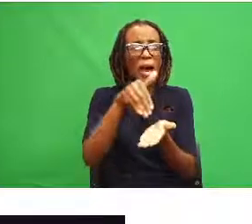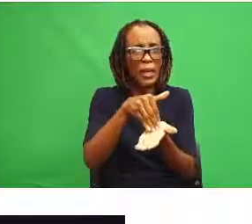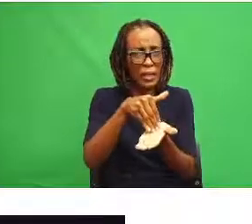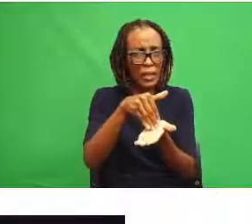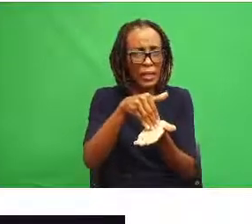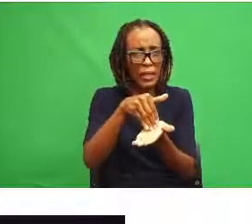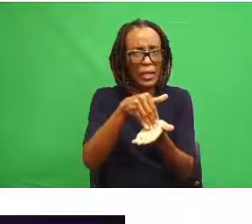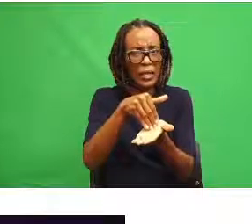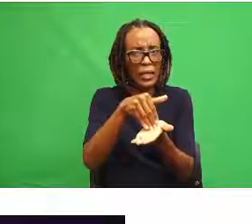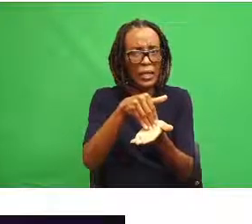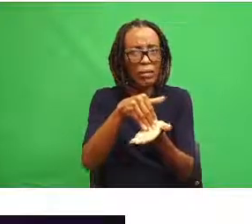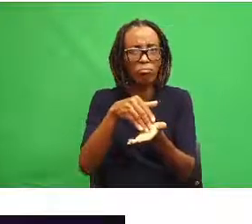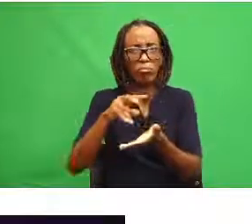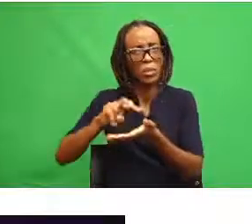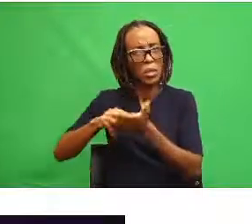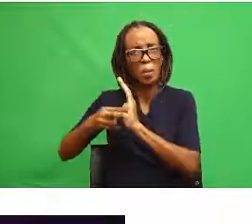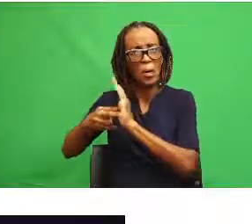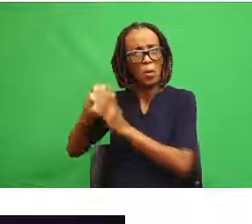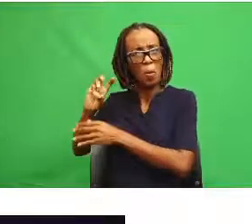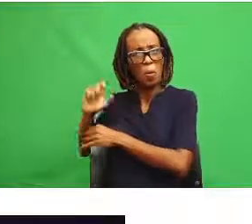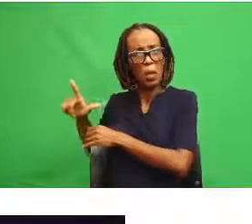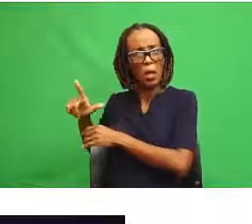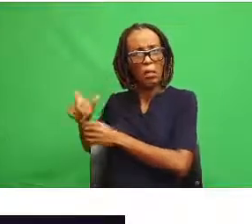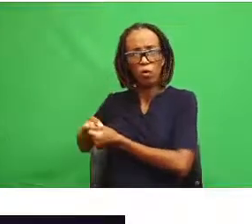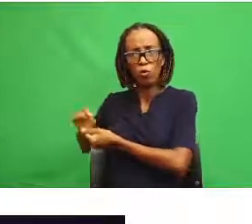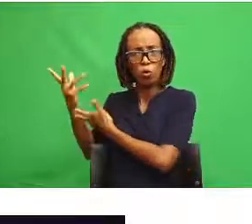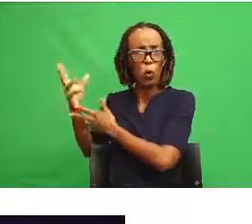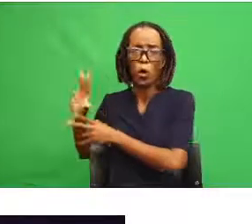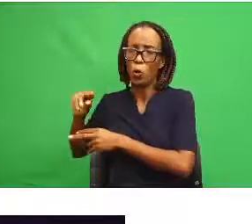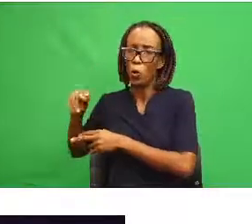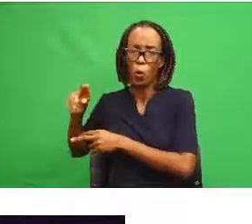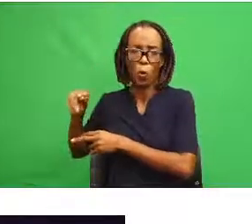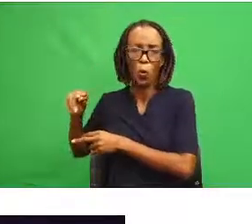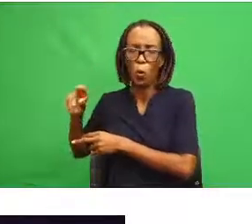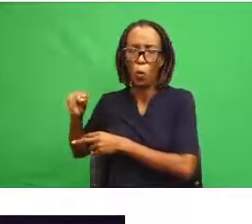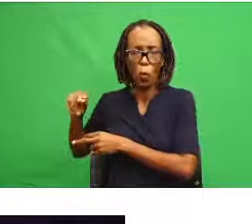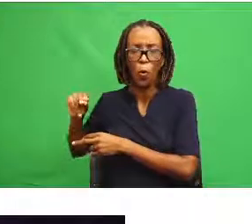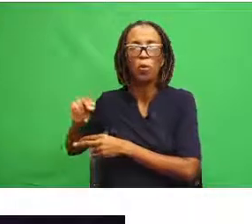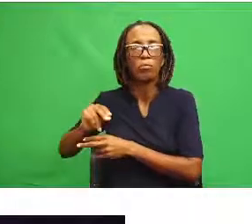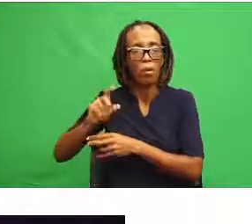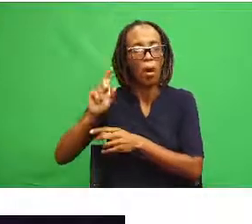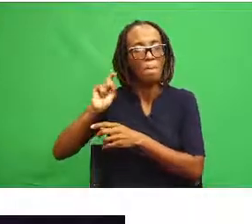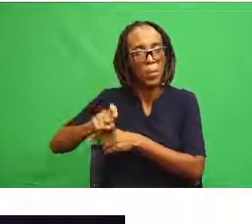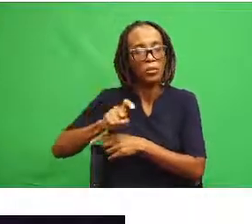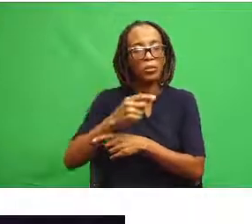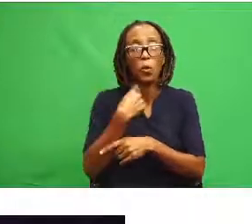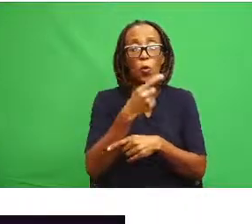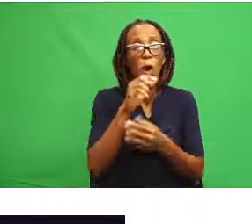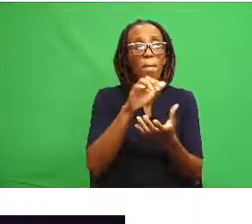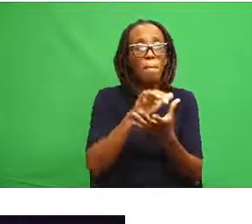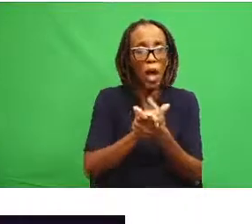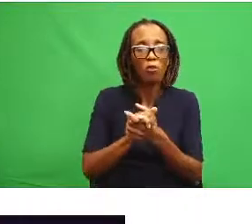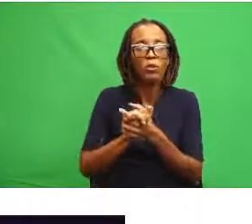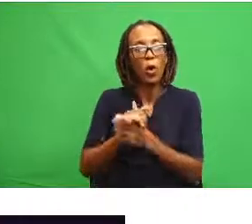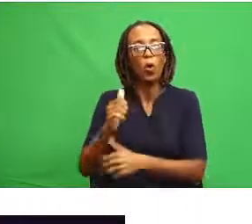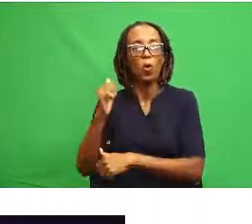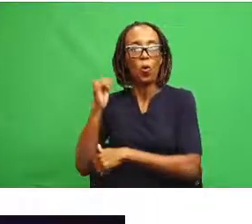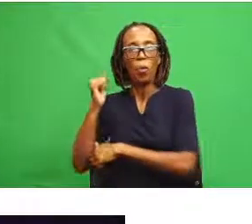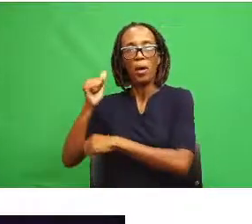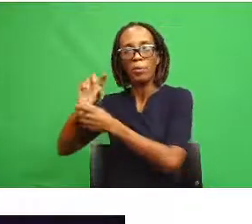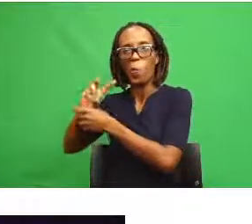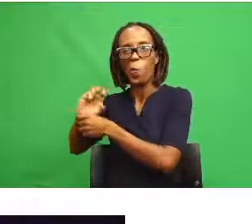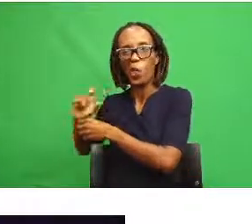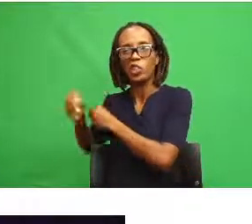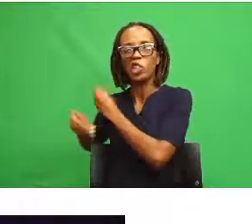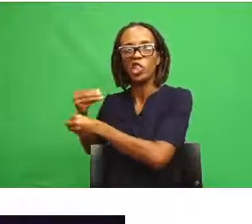not automatically qualify that other person to be a beneficiary in that will. Okay. The person who has made the